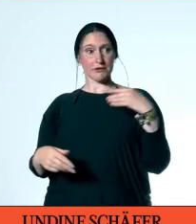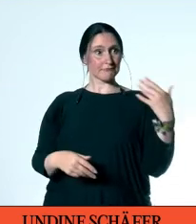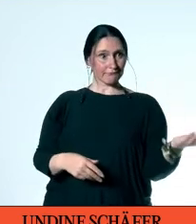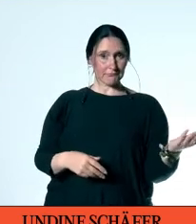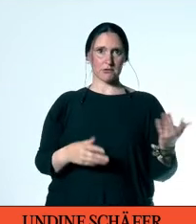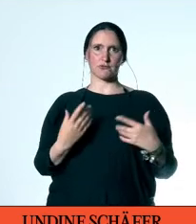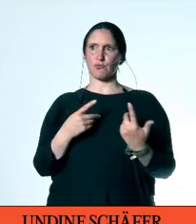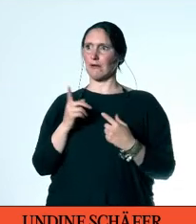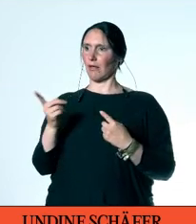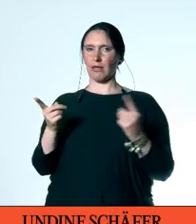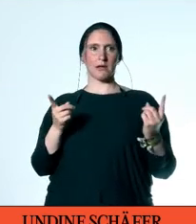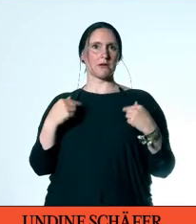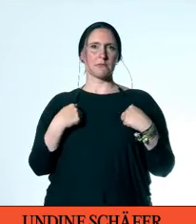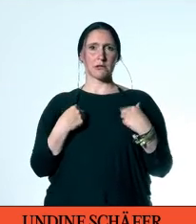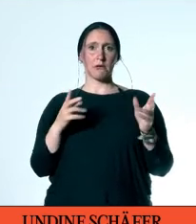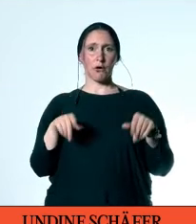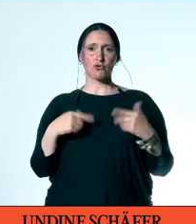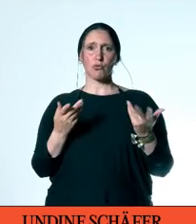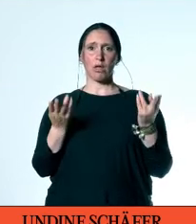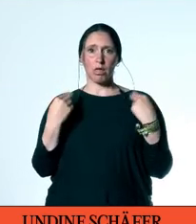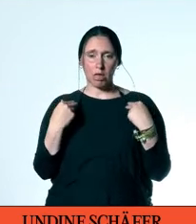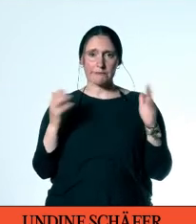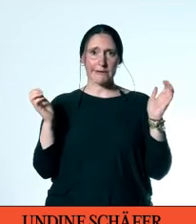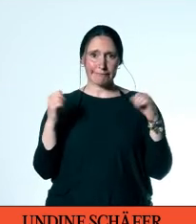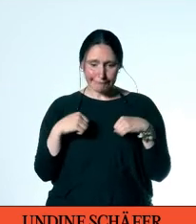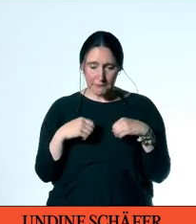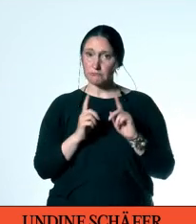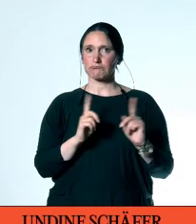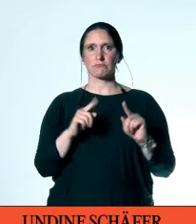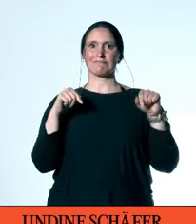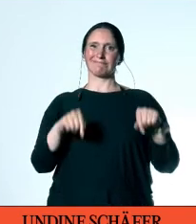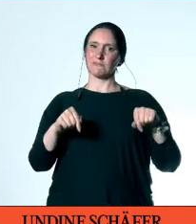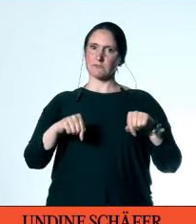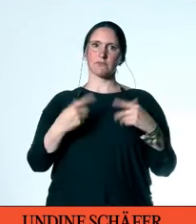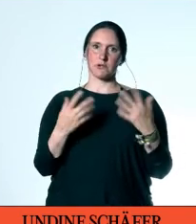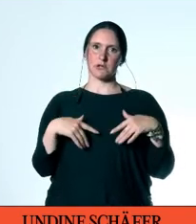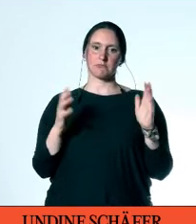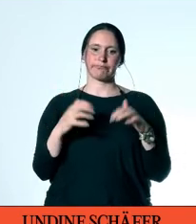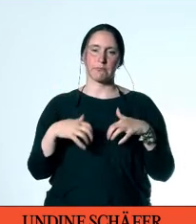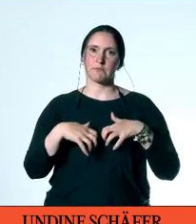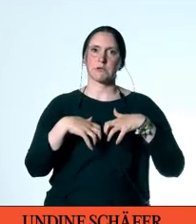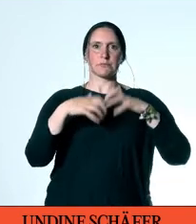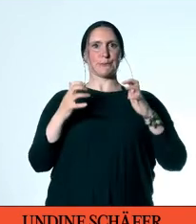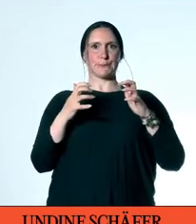knock down imaginary constructions about our territory and build new ones.